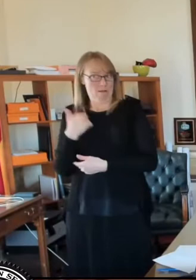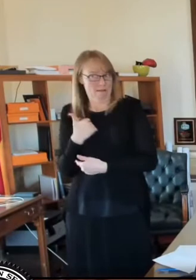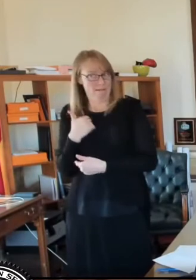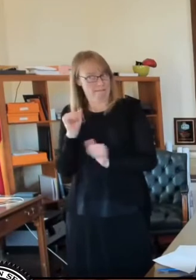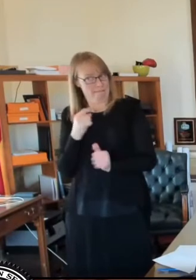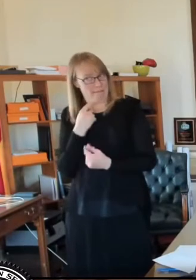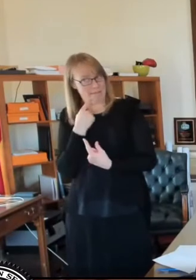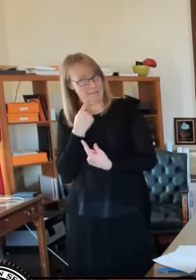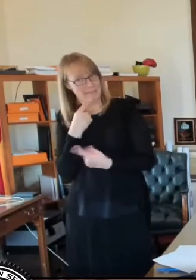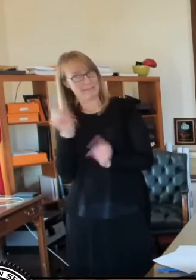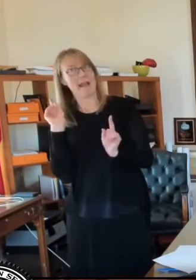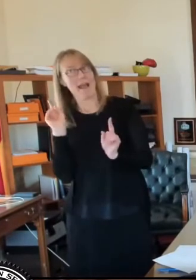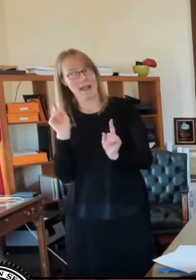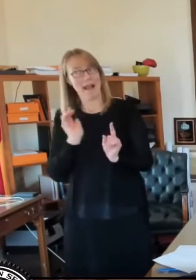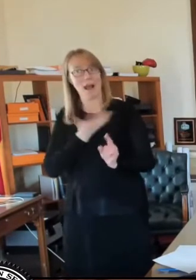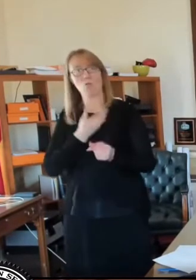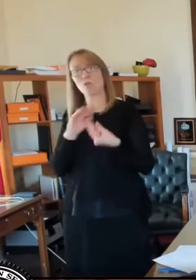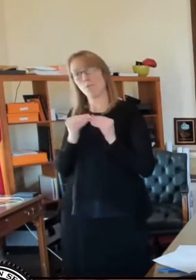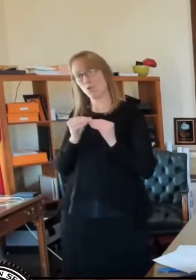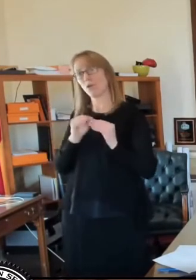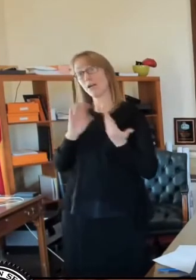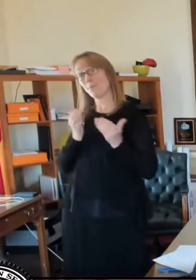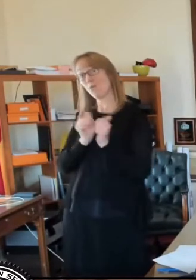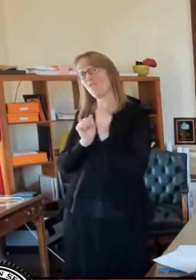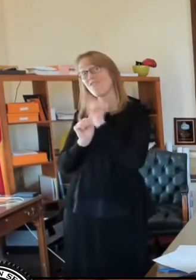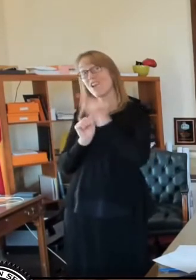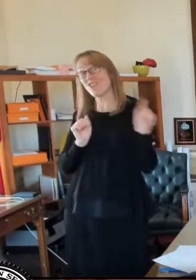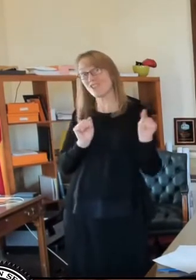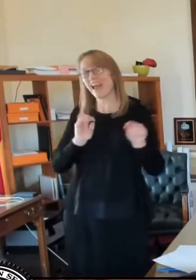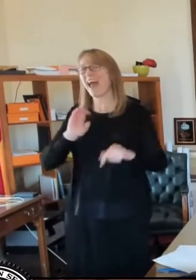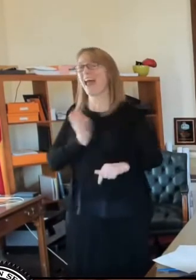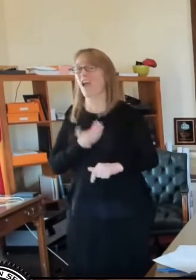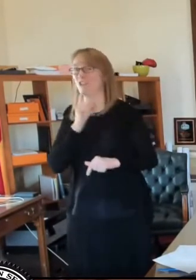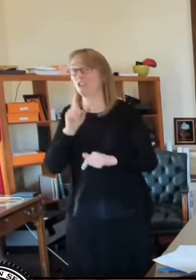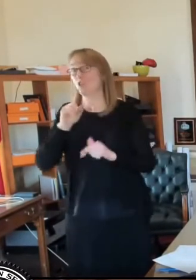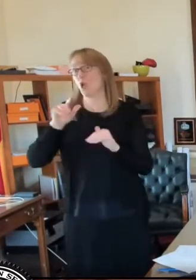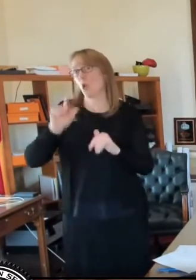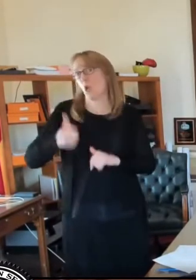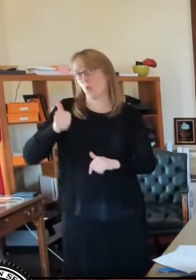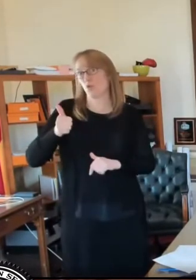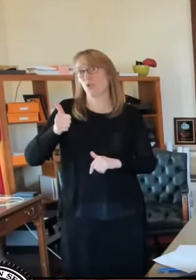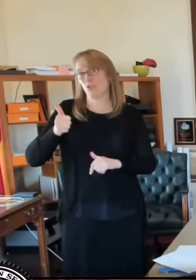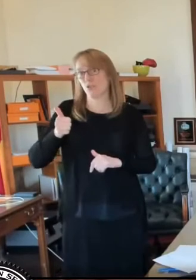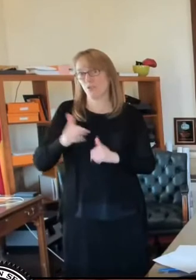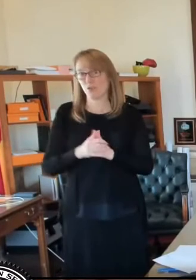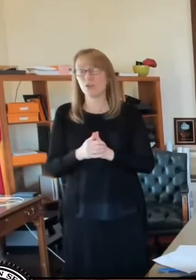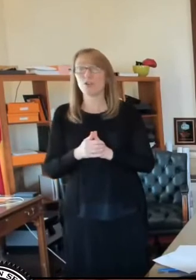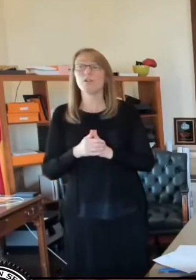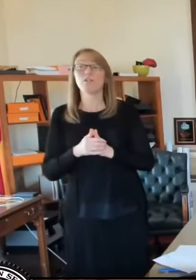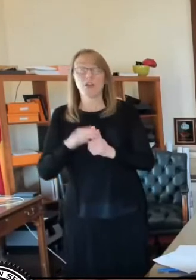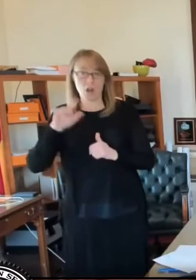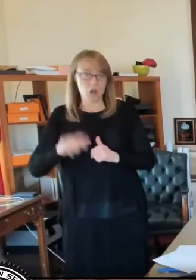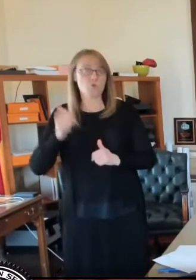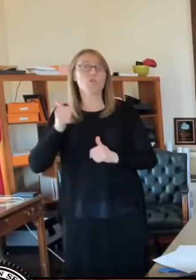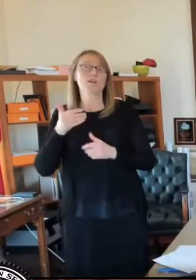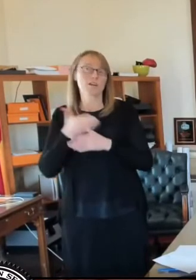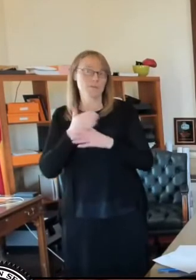we do. It's still too high, but we're happy that we have are lower than the state and then the other surrounding